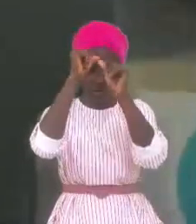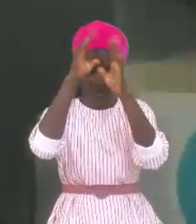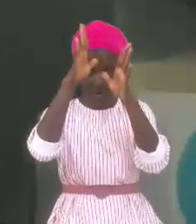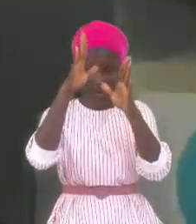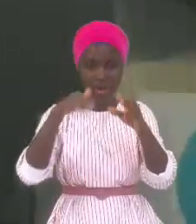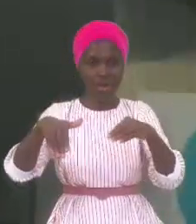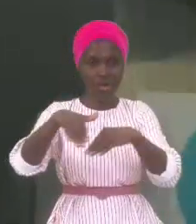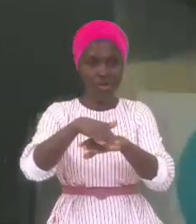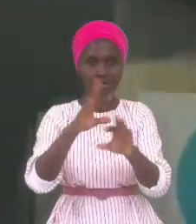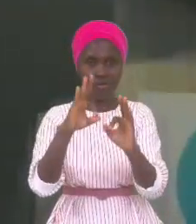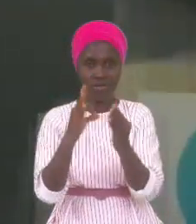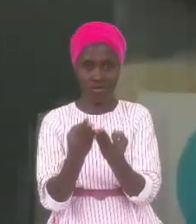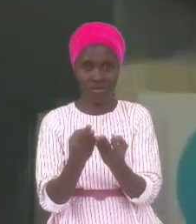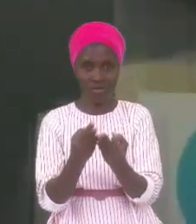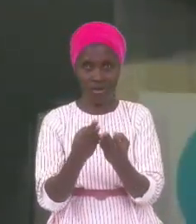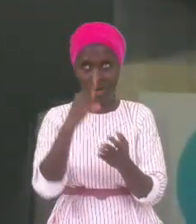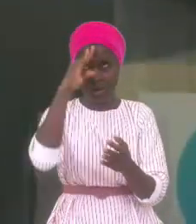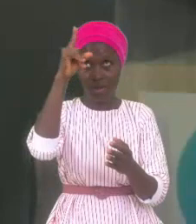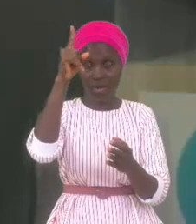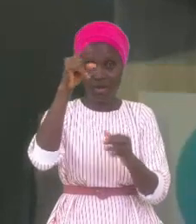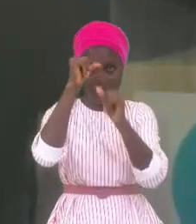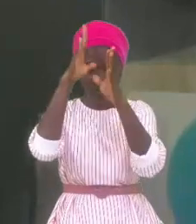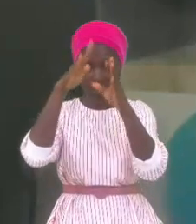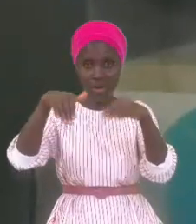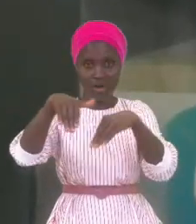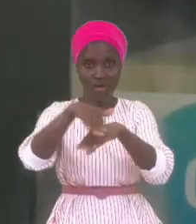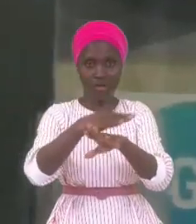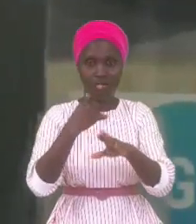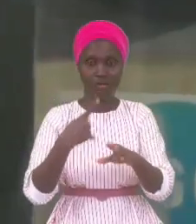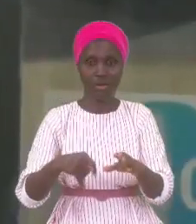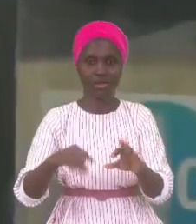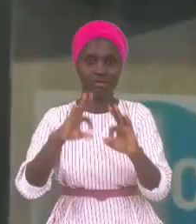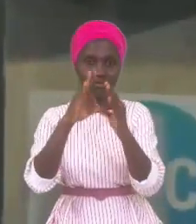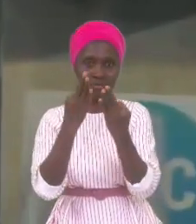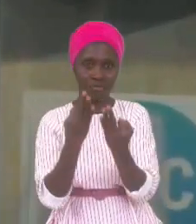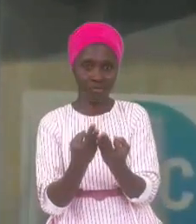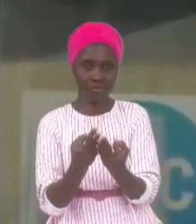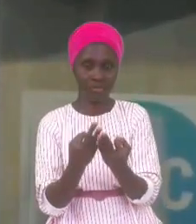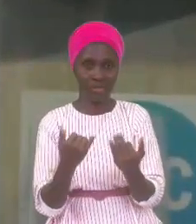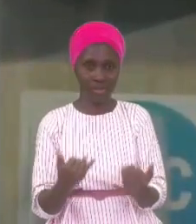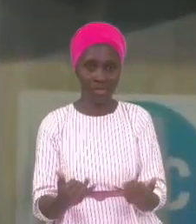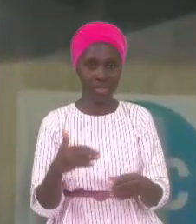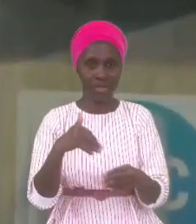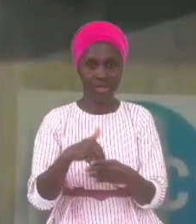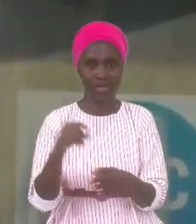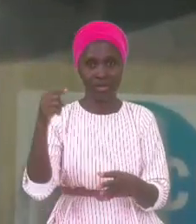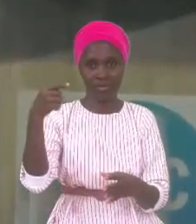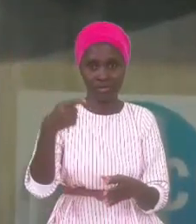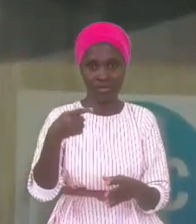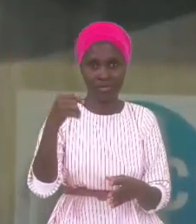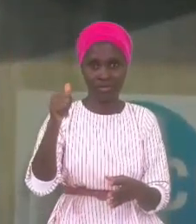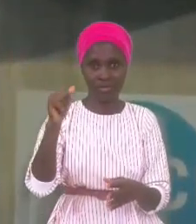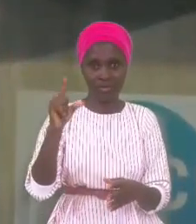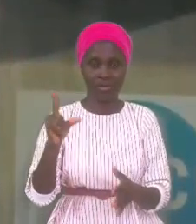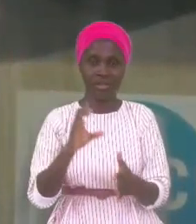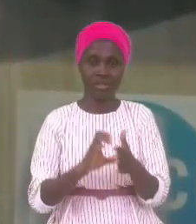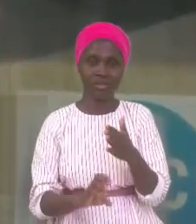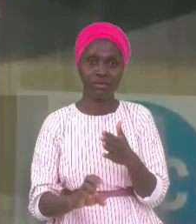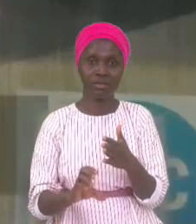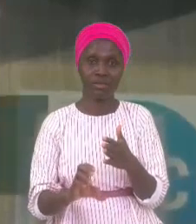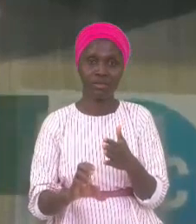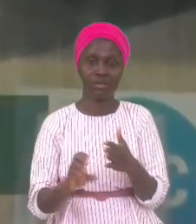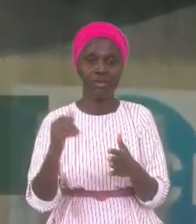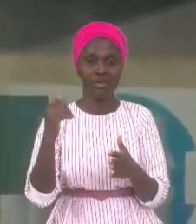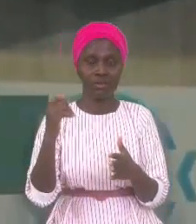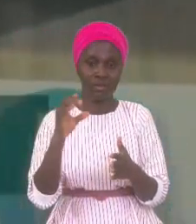father over the household. And now we come to Galatians chapter 6, and I'm reading from verse 10.